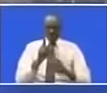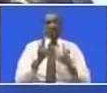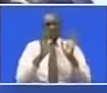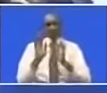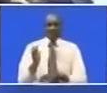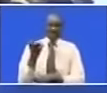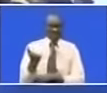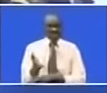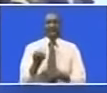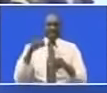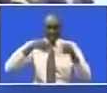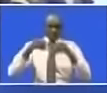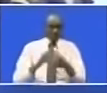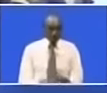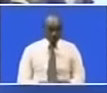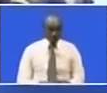here.